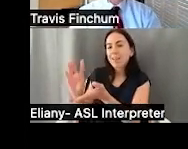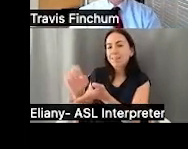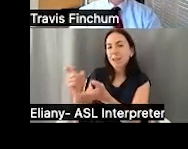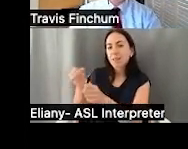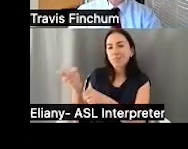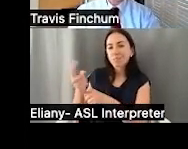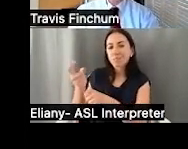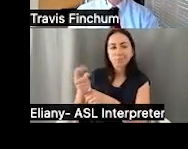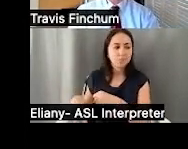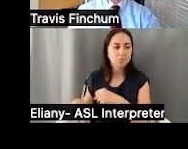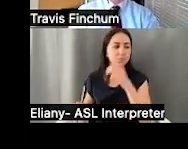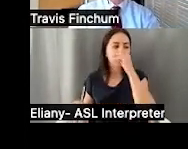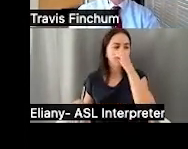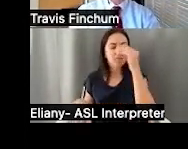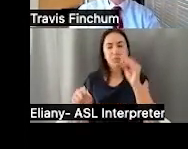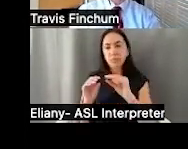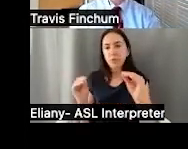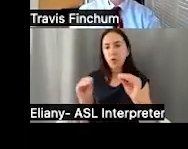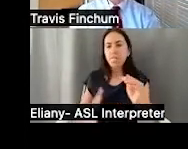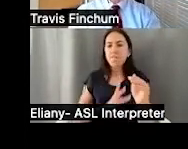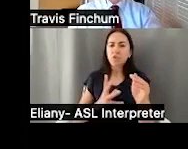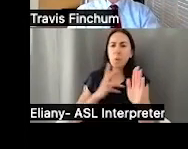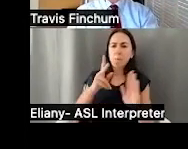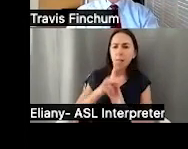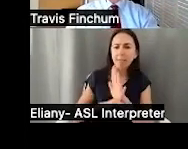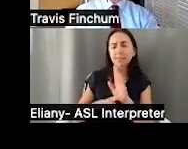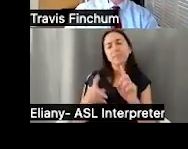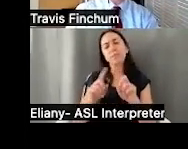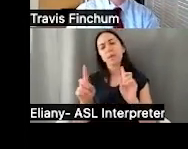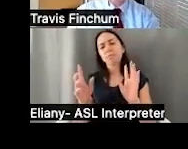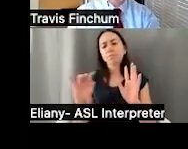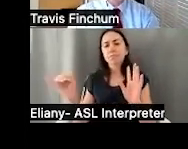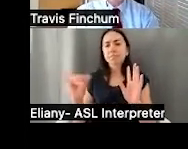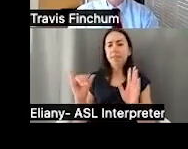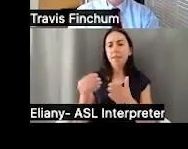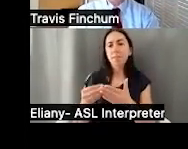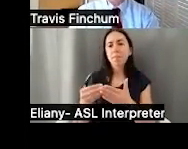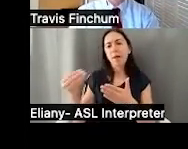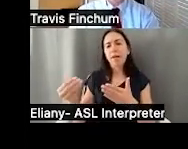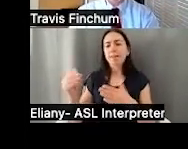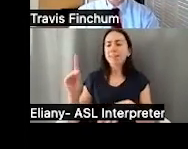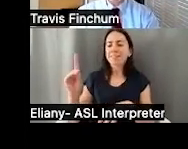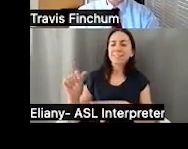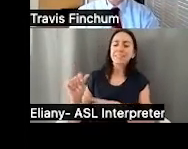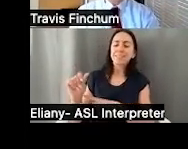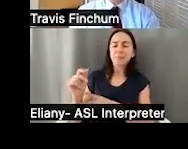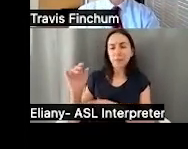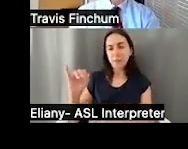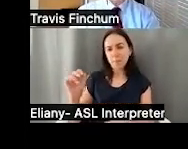policy, basically. There's no official policy that you get, but it's like buying a disability policy from the federal